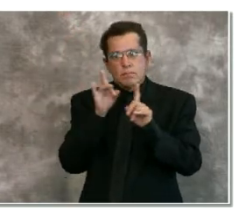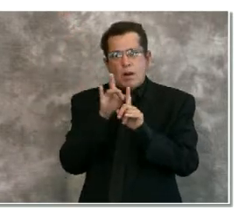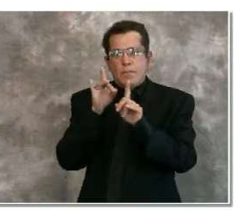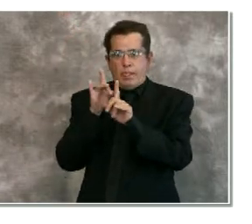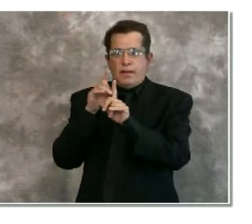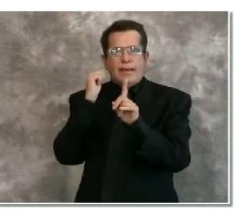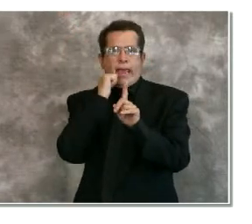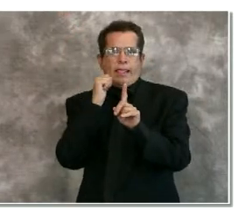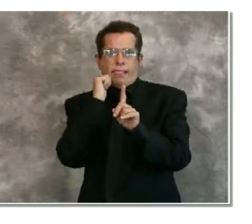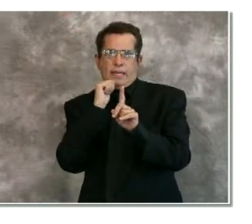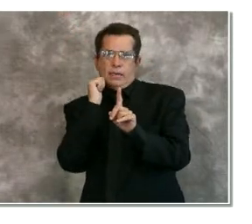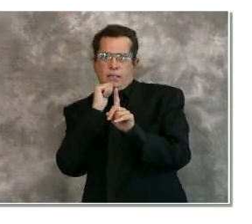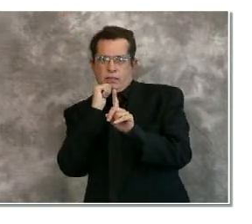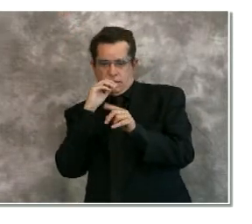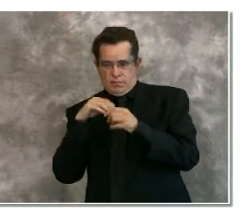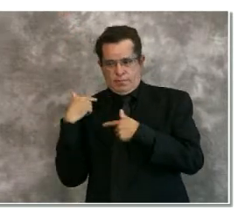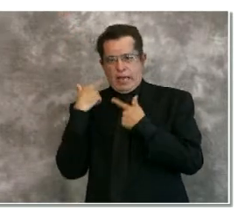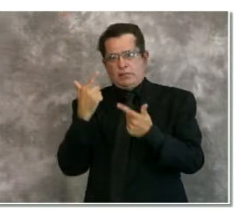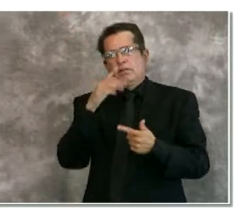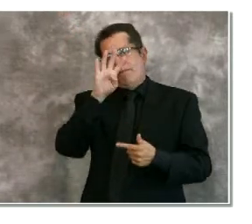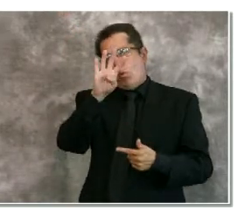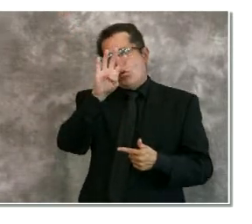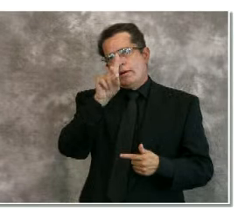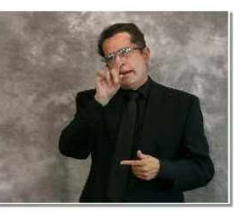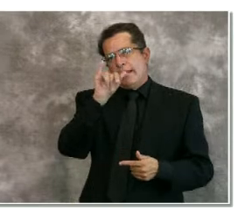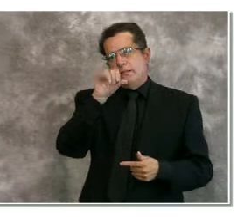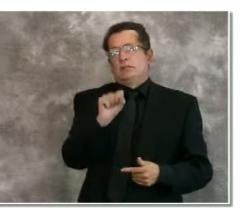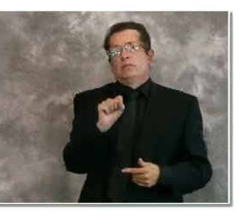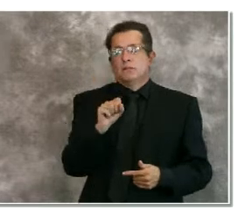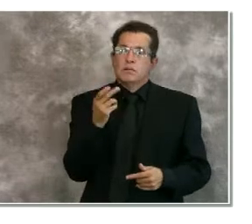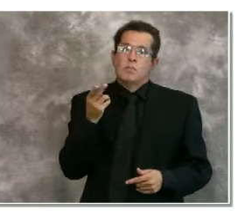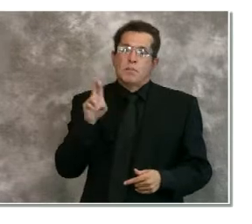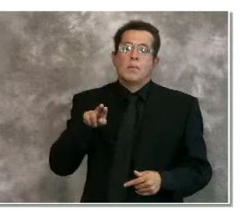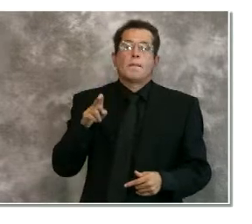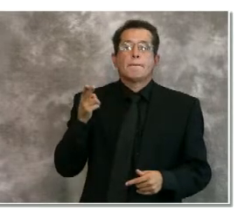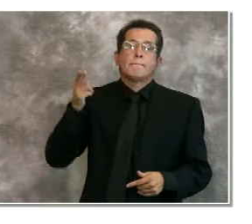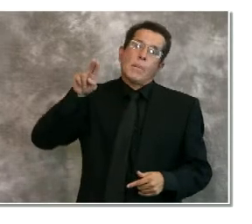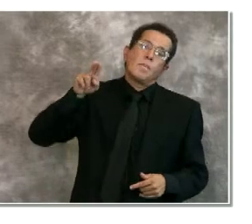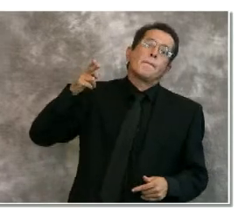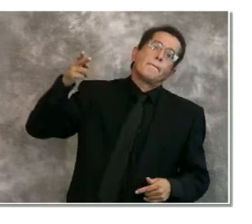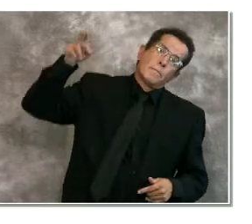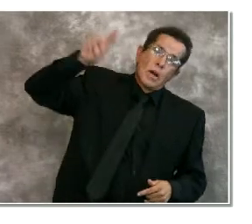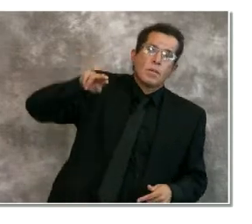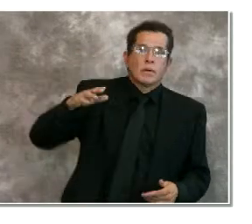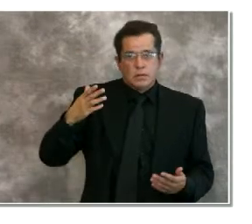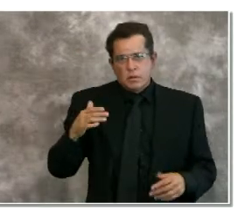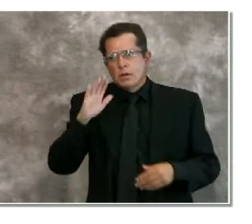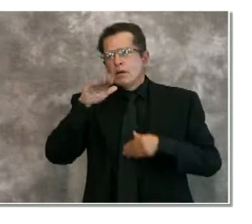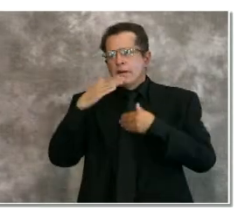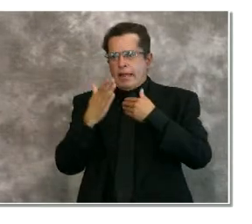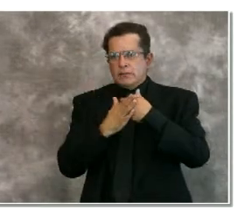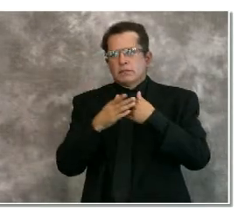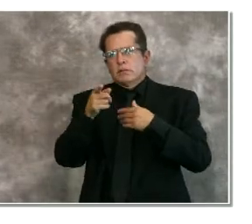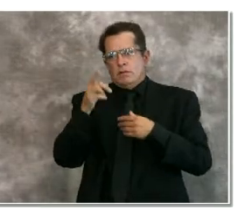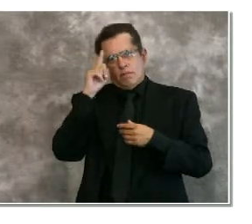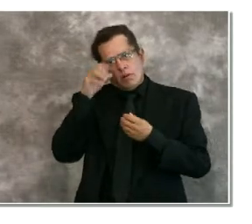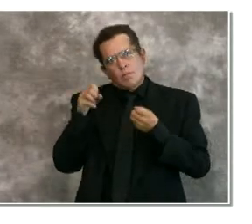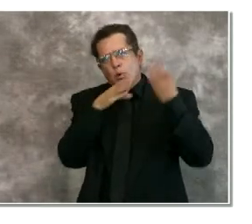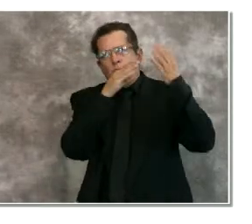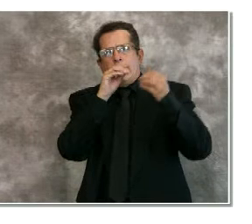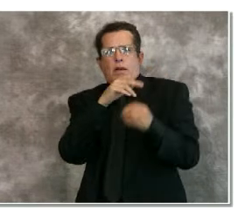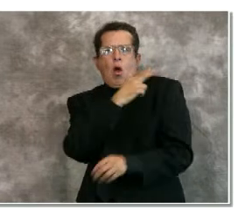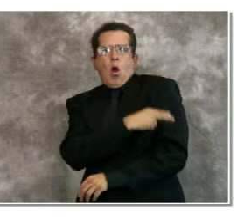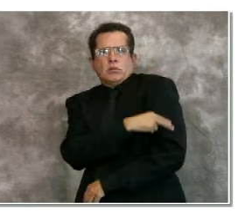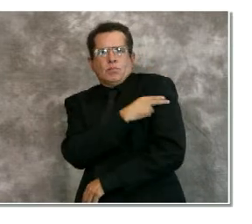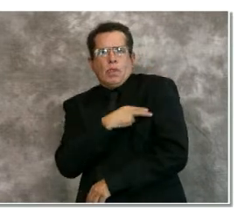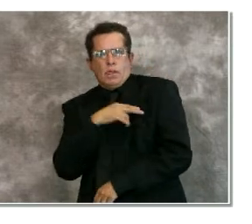cases for the past 4 days. Next slide. And for hospitalizations,